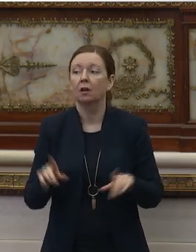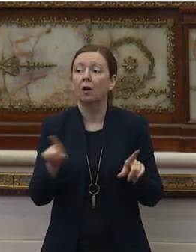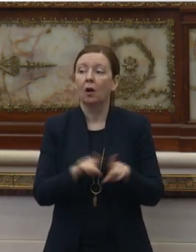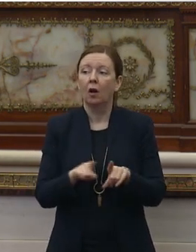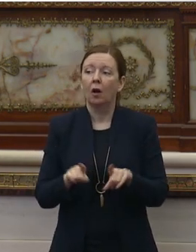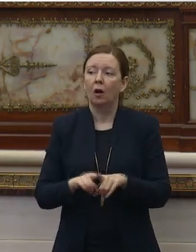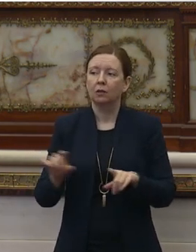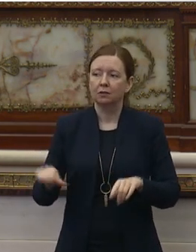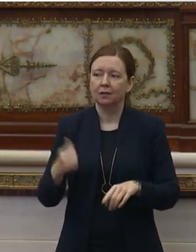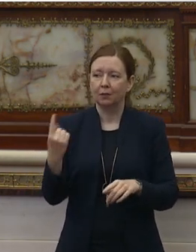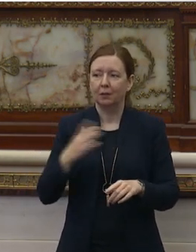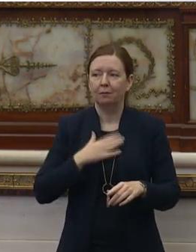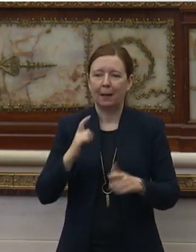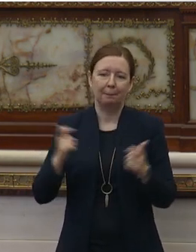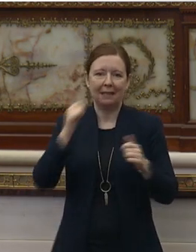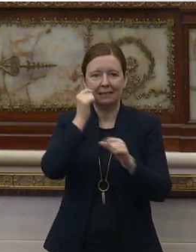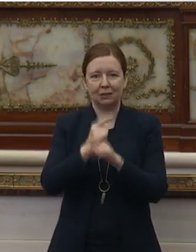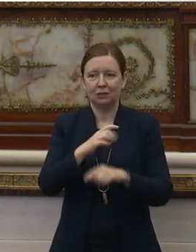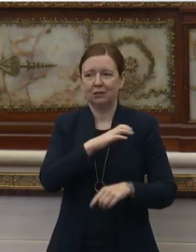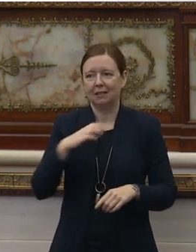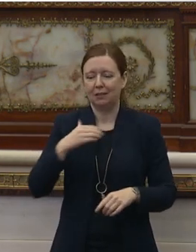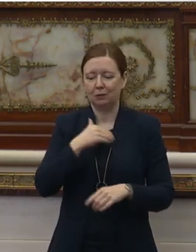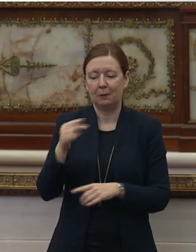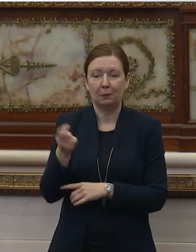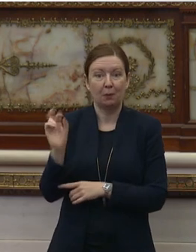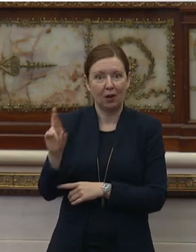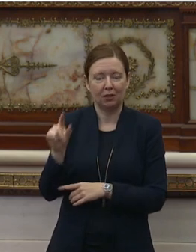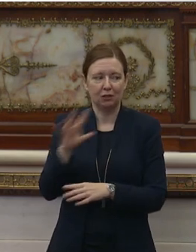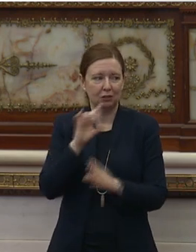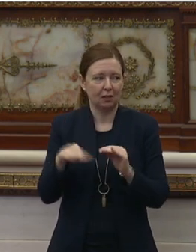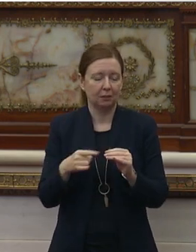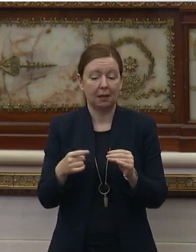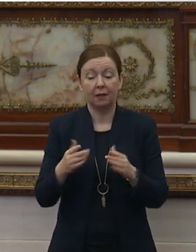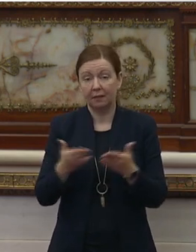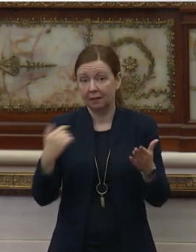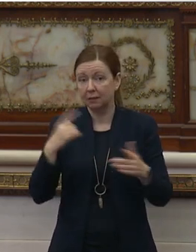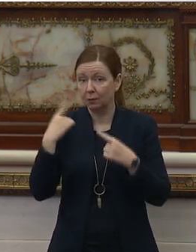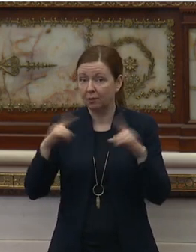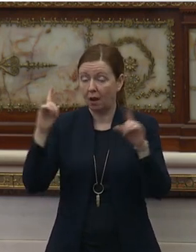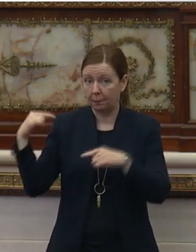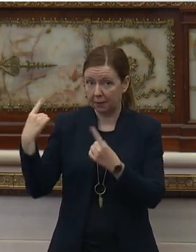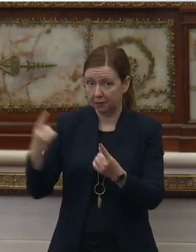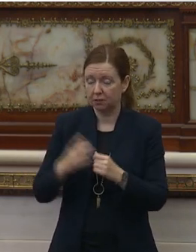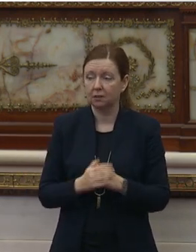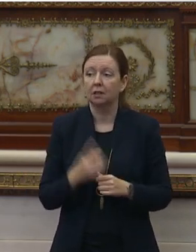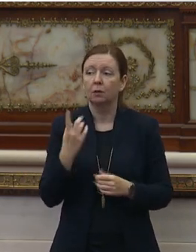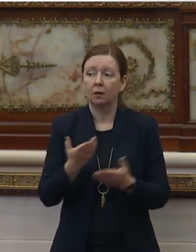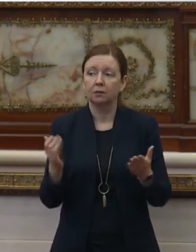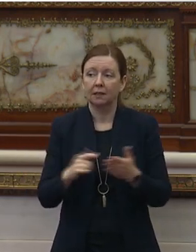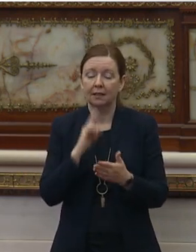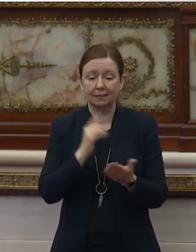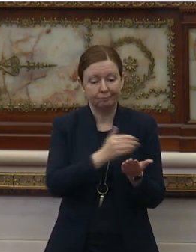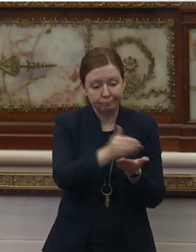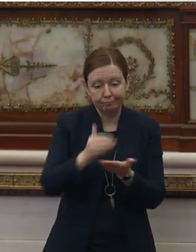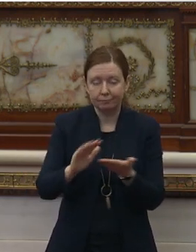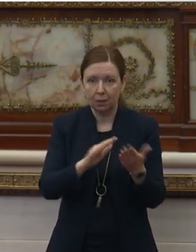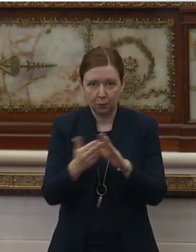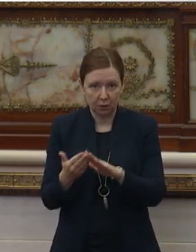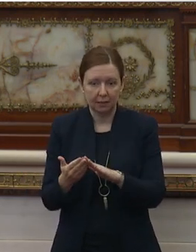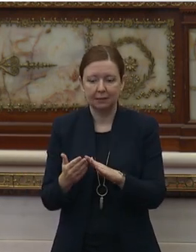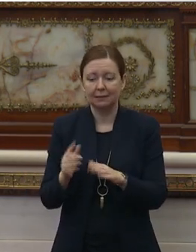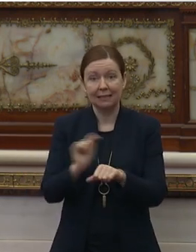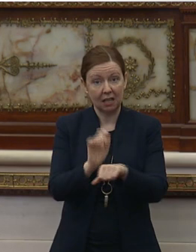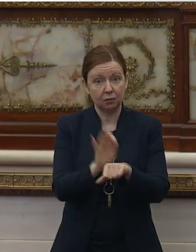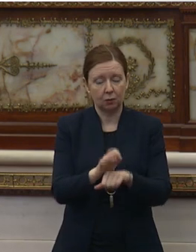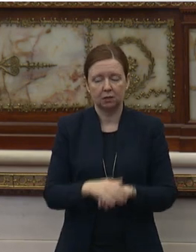on another one of my big sisters, Councilmember Parker, she talked a lot about the things that we've accomplished. And one of those things is also the Disadvantaged Communities Task Force.